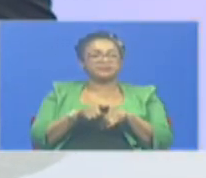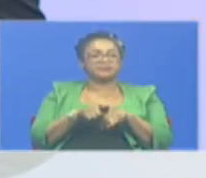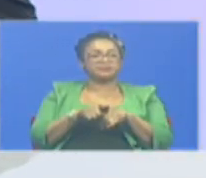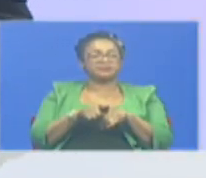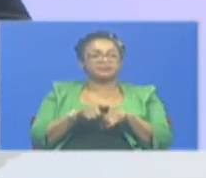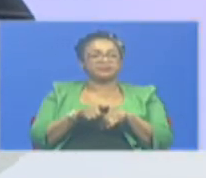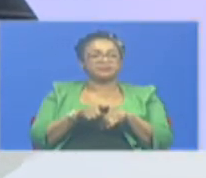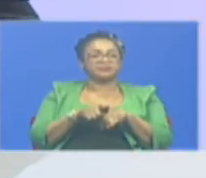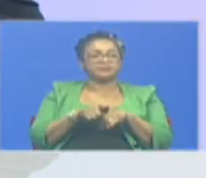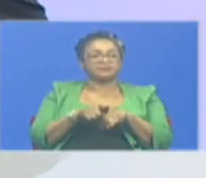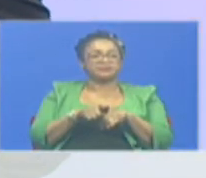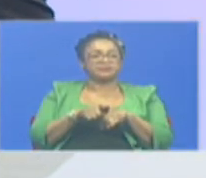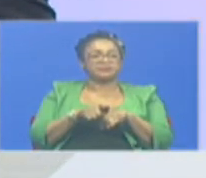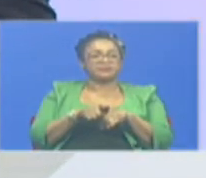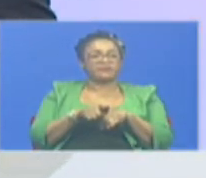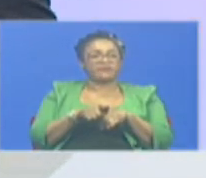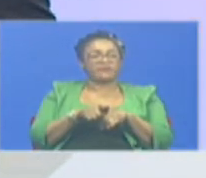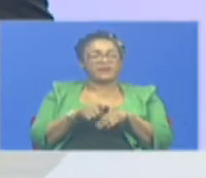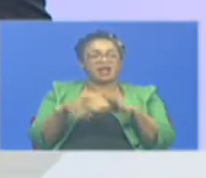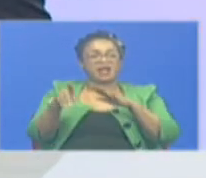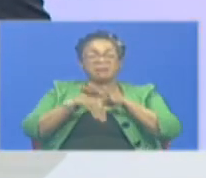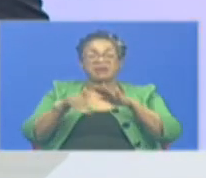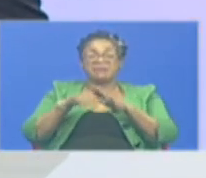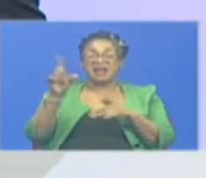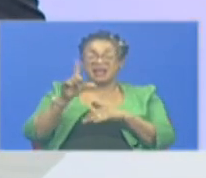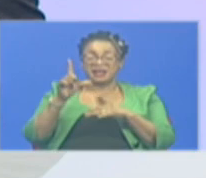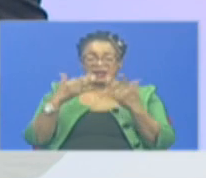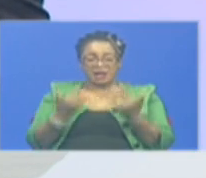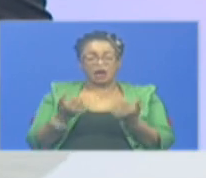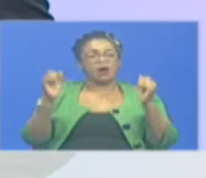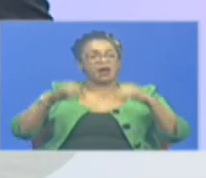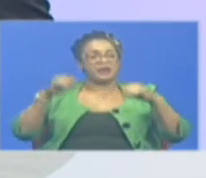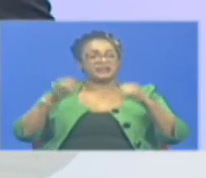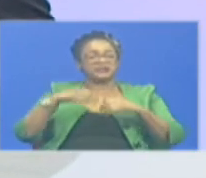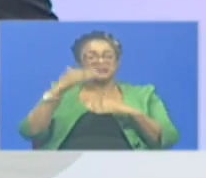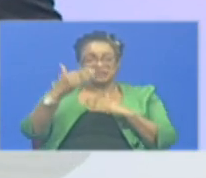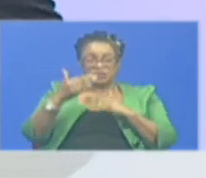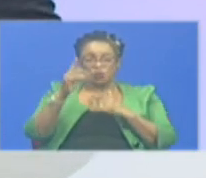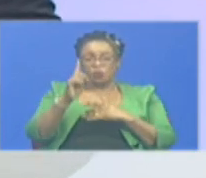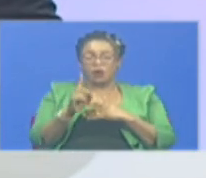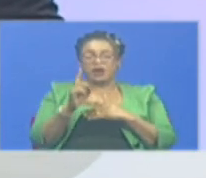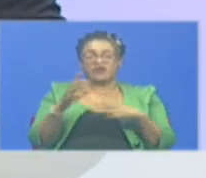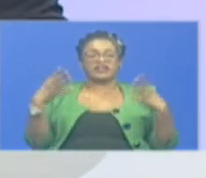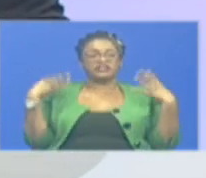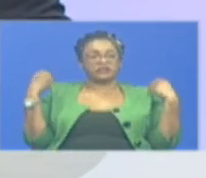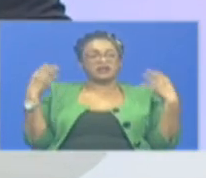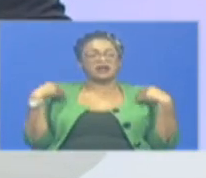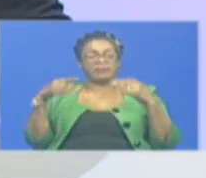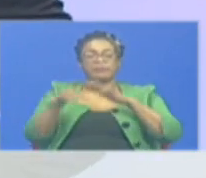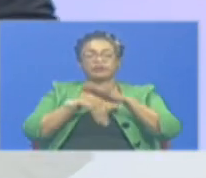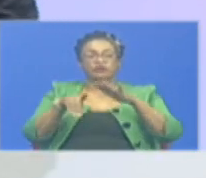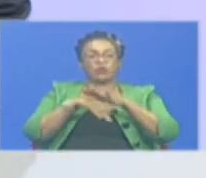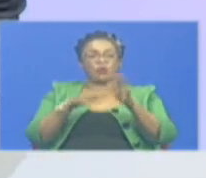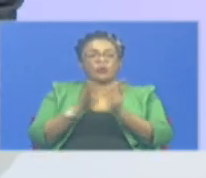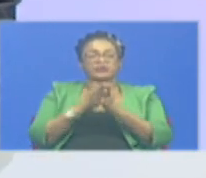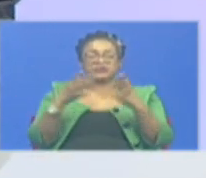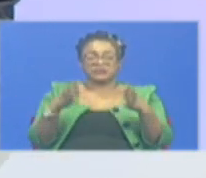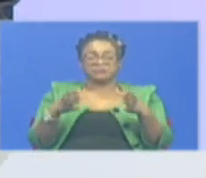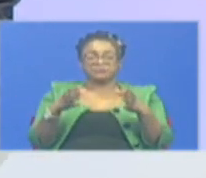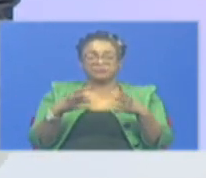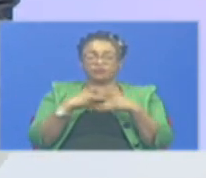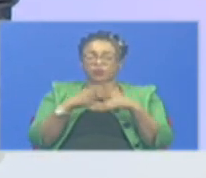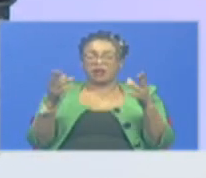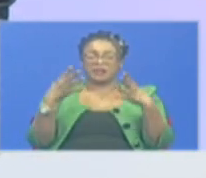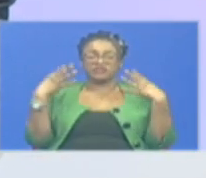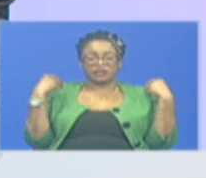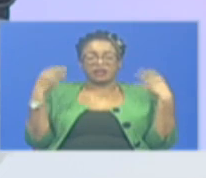From Gong to England, and Premier League clubs have agreed to stage one of the return to training protocols, which allows teams to start training in